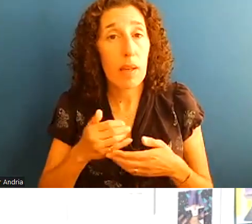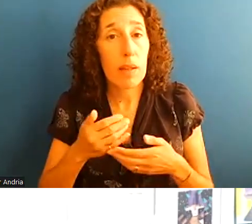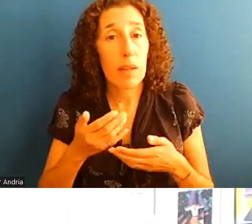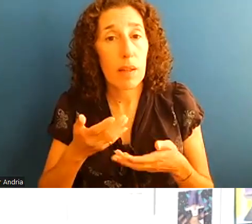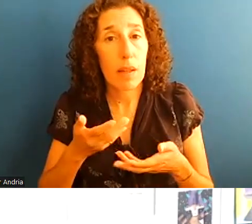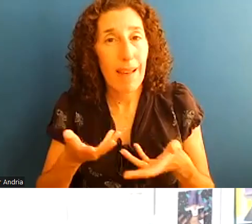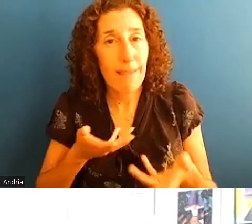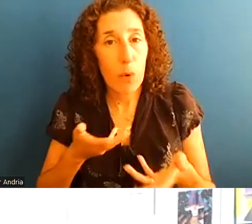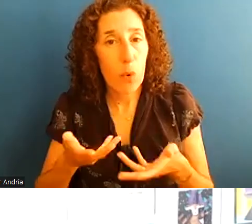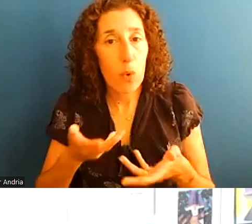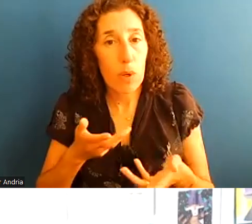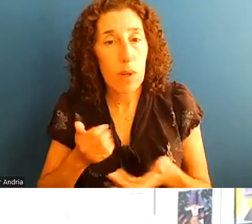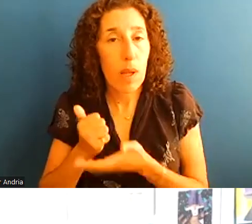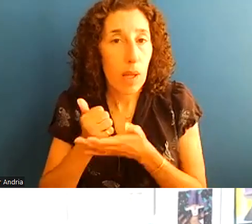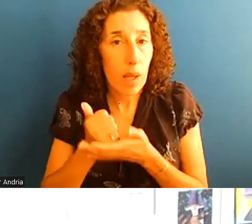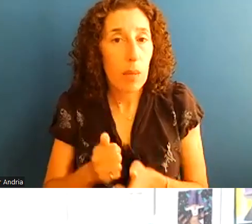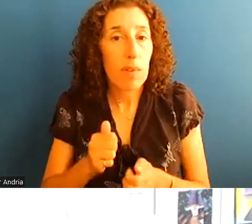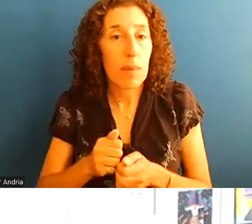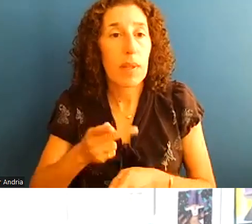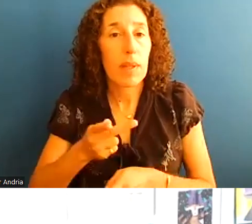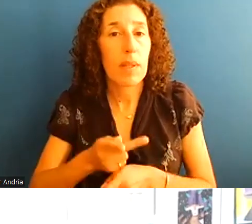with continuity of care for the patient. So they're,